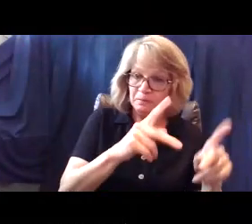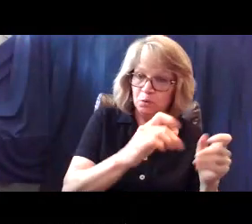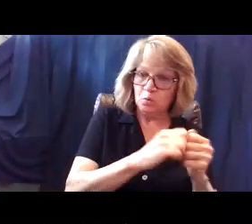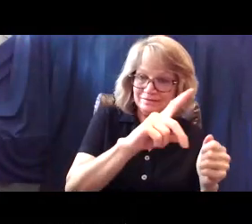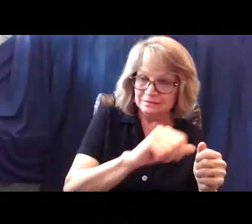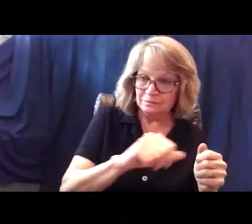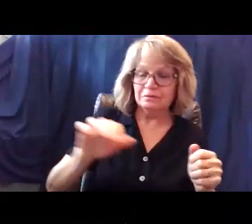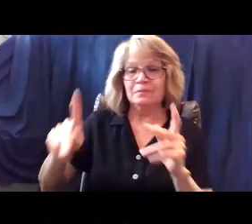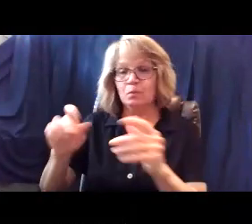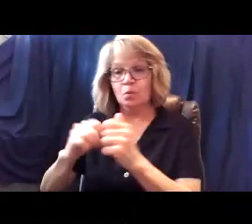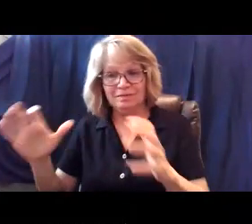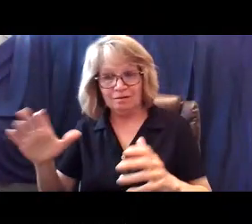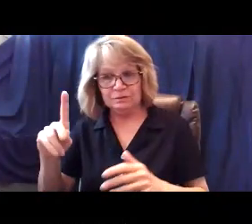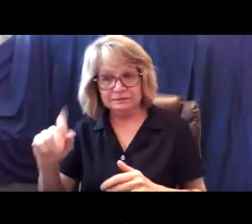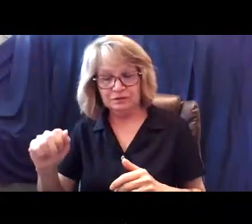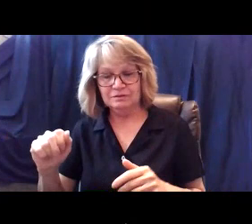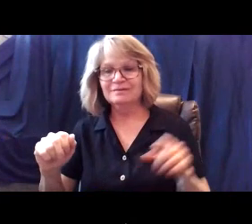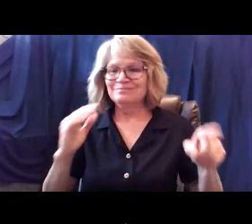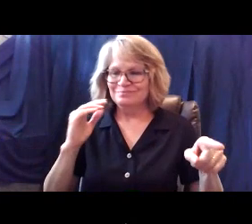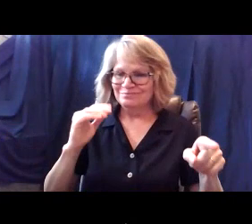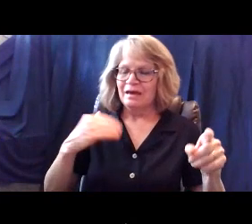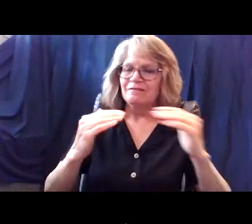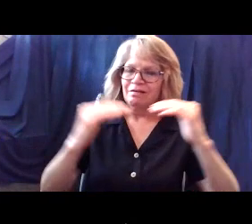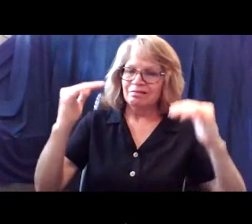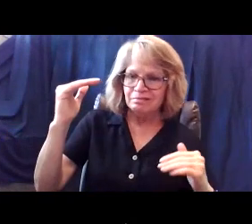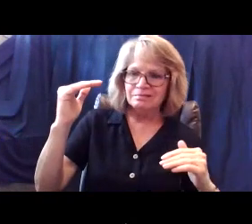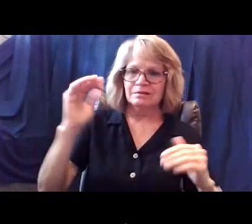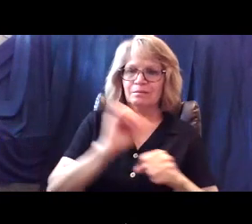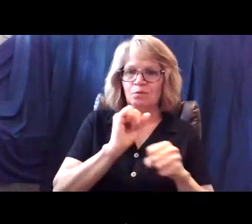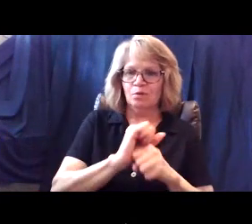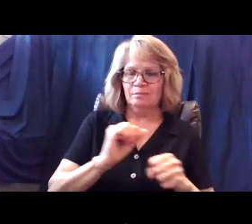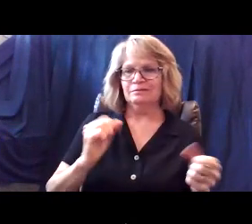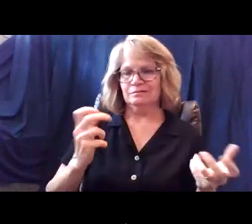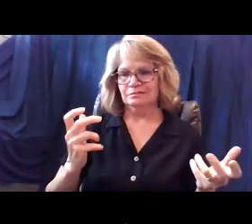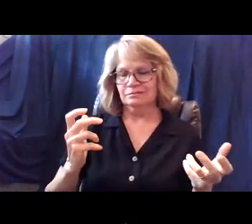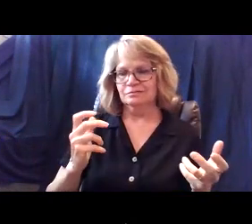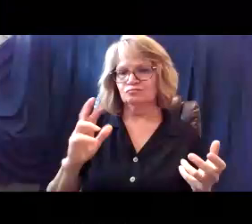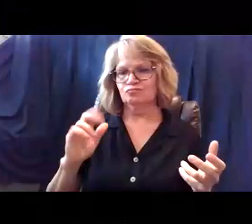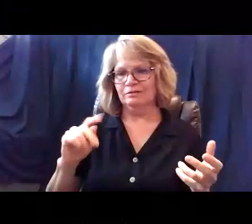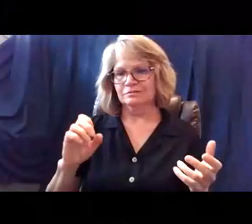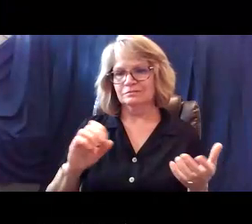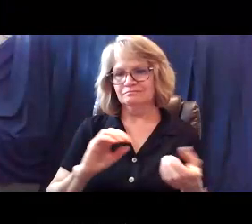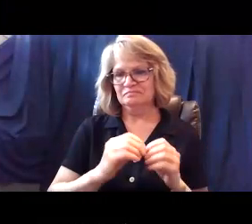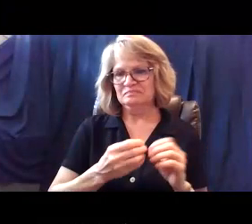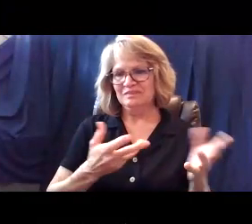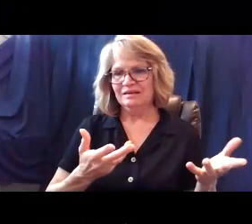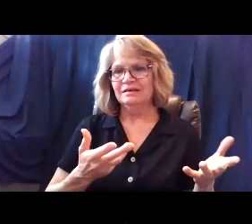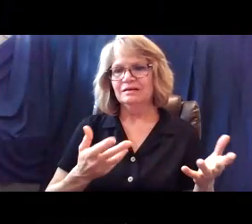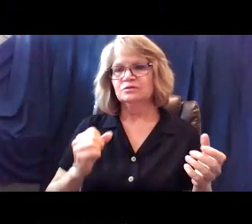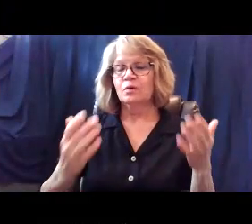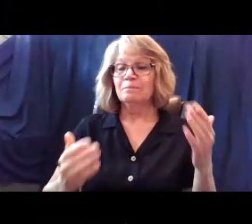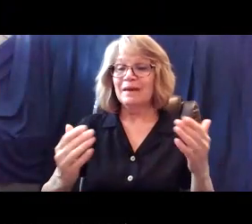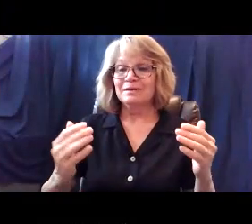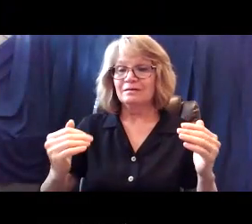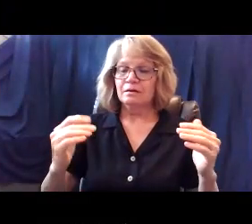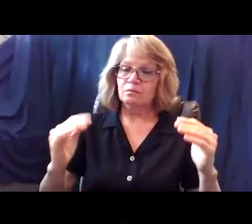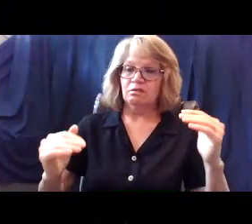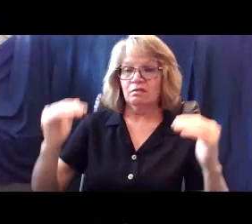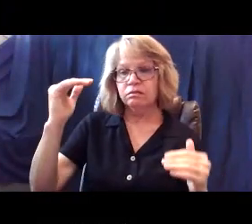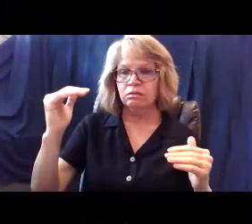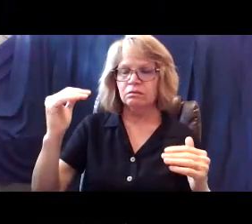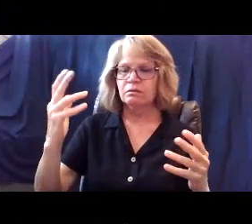know that individuals with disabilities have much lower employment rates. So this policy could have a disproportionate or a disparate